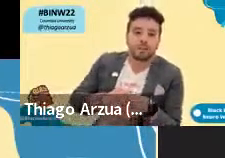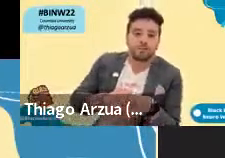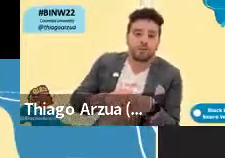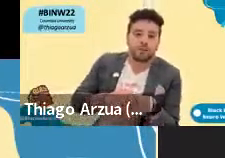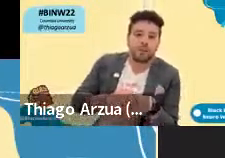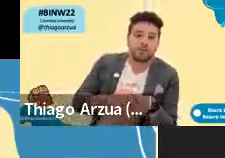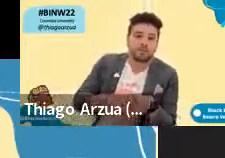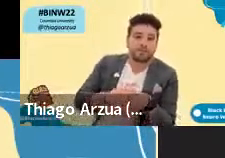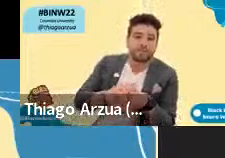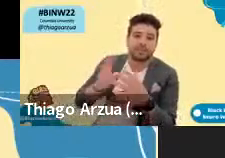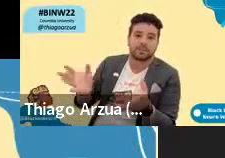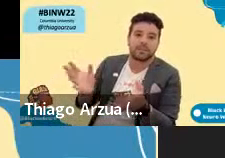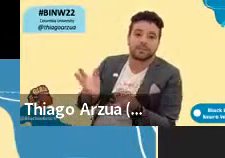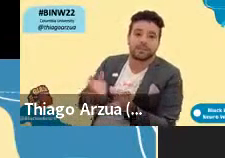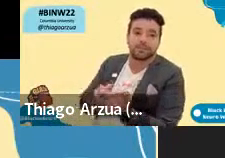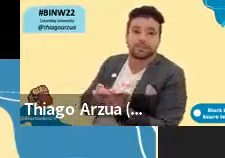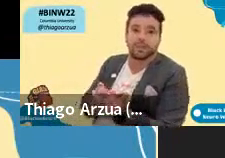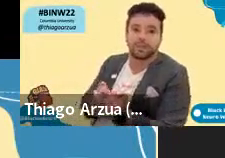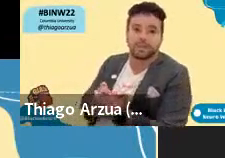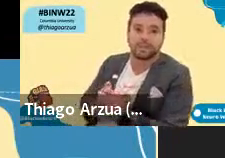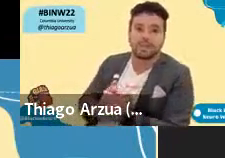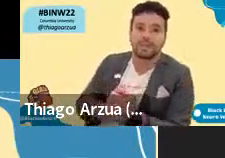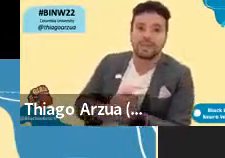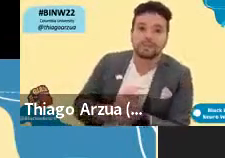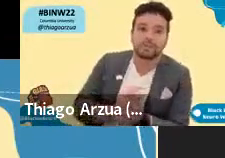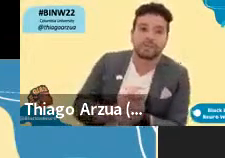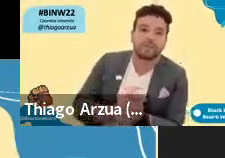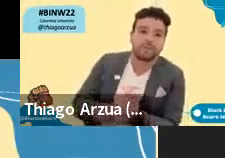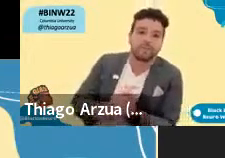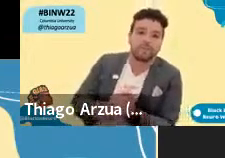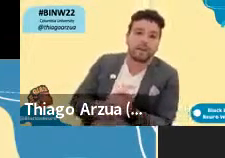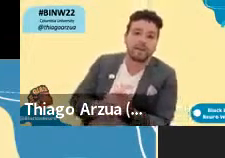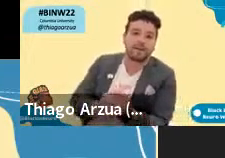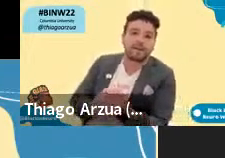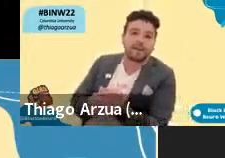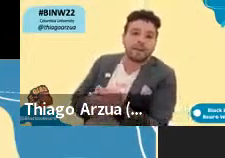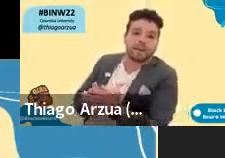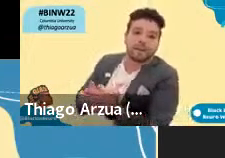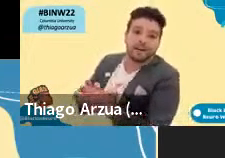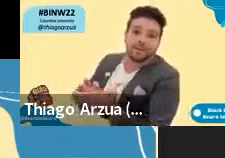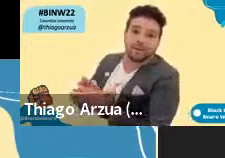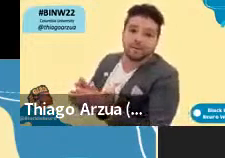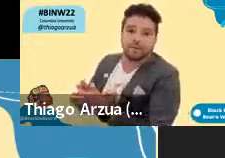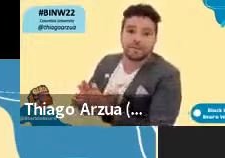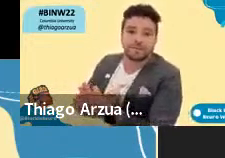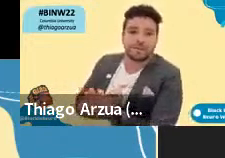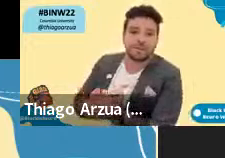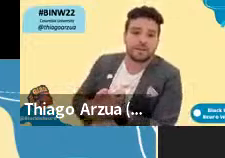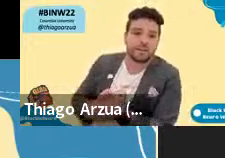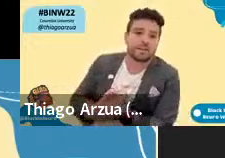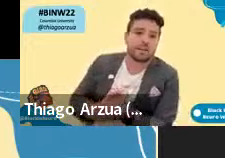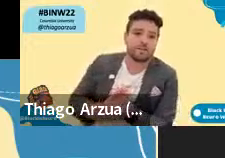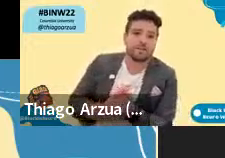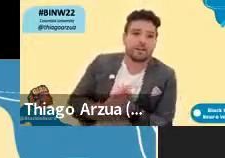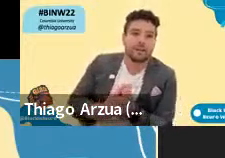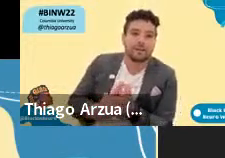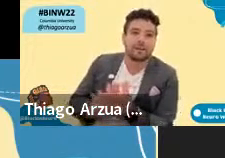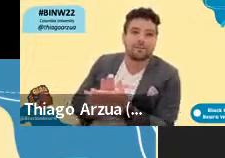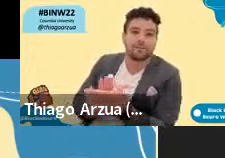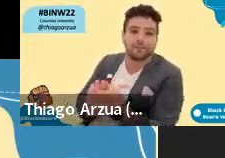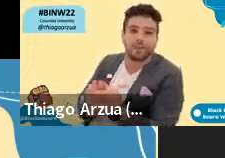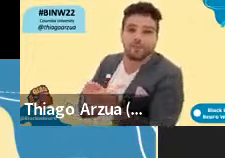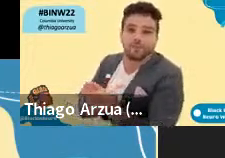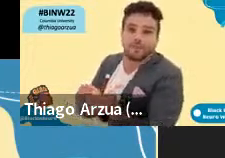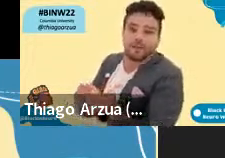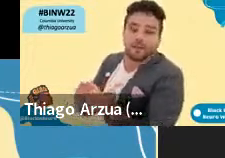would like to acknowledge, just as Paige did earlier today, that I'm joining you from Manhattan, a borough in New York City, land of the